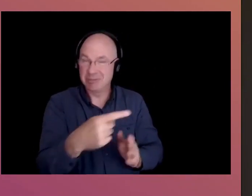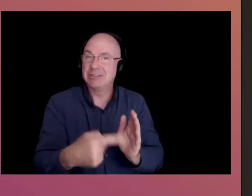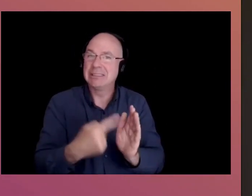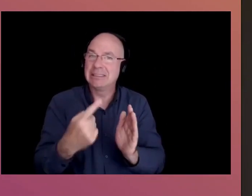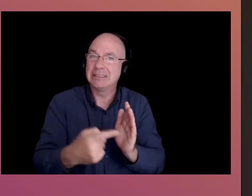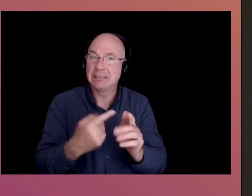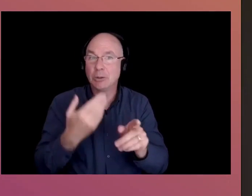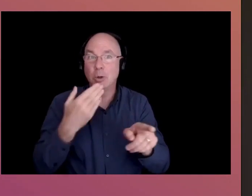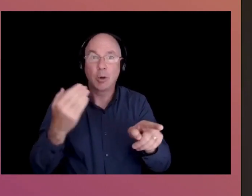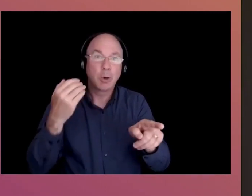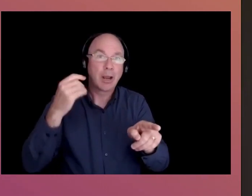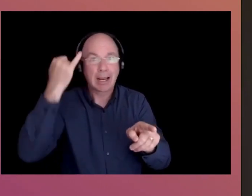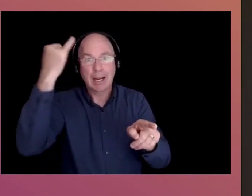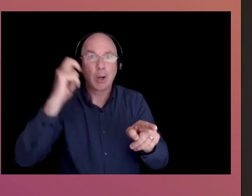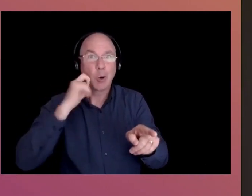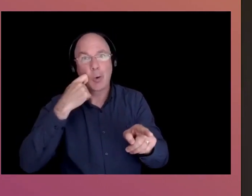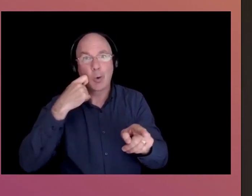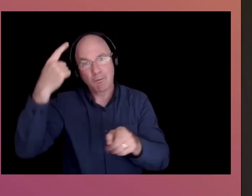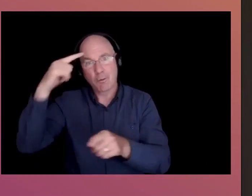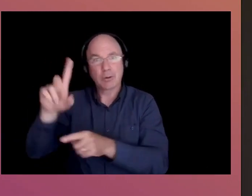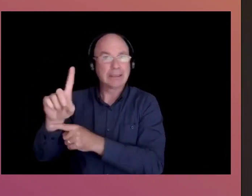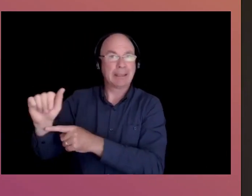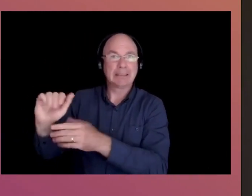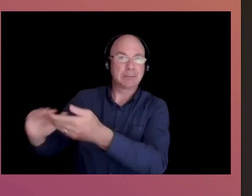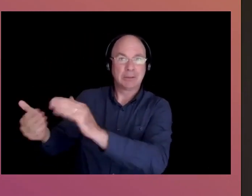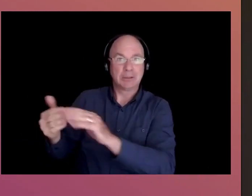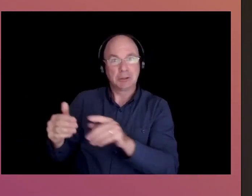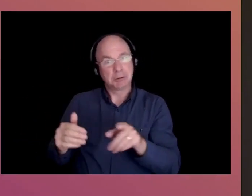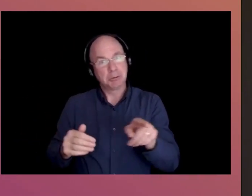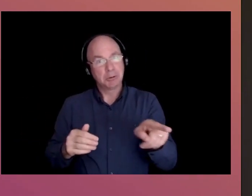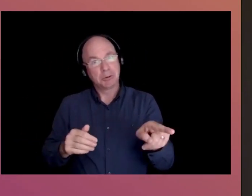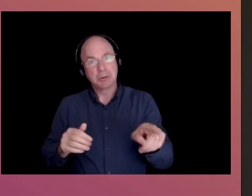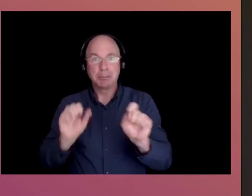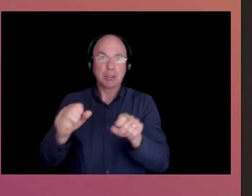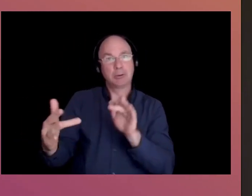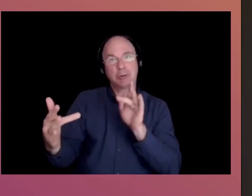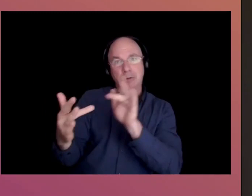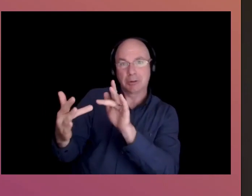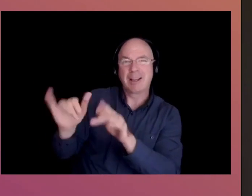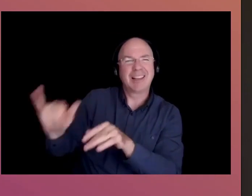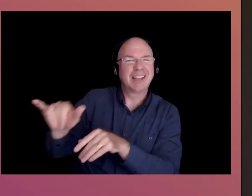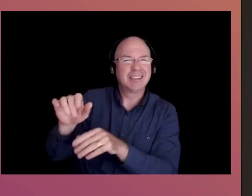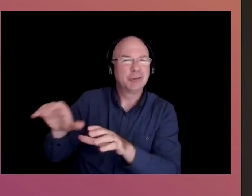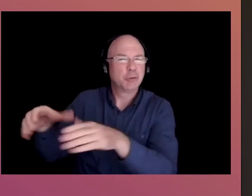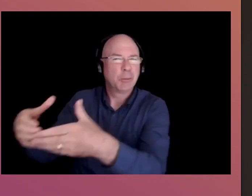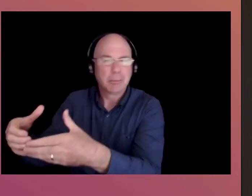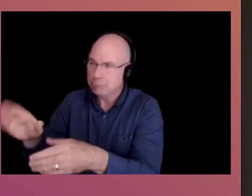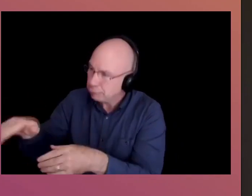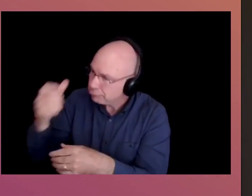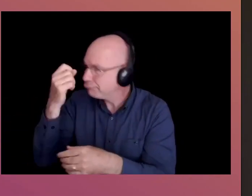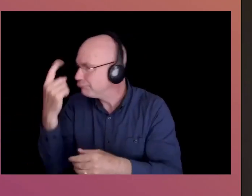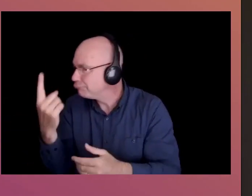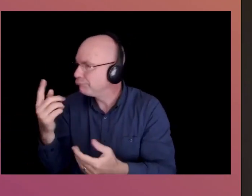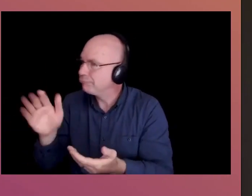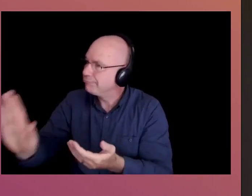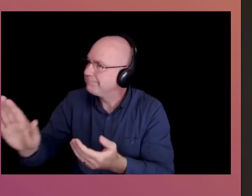idea to help a disability community. Then you will reach out to the target user group to understand the